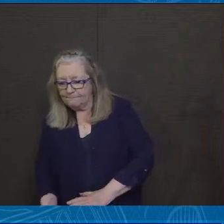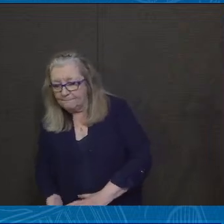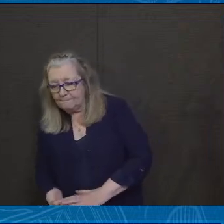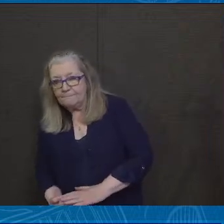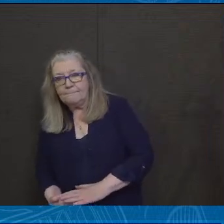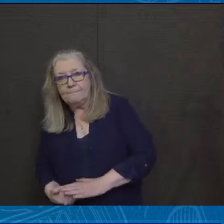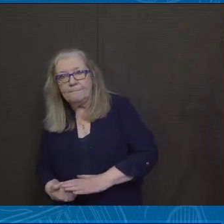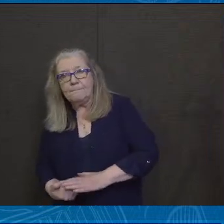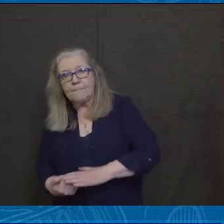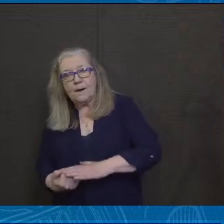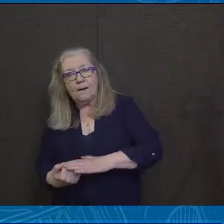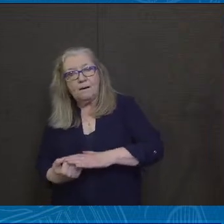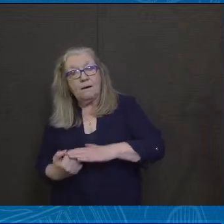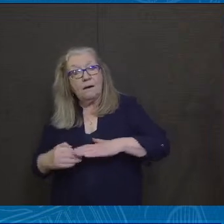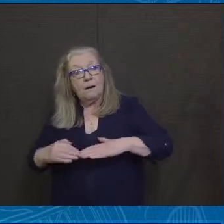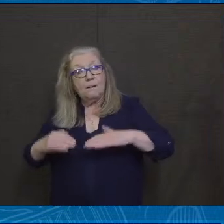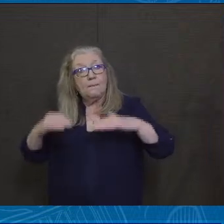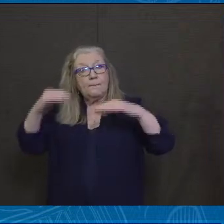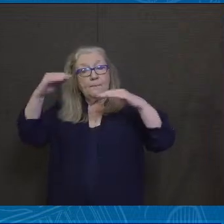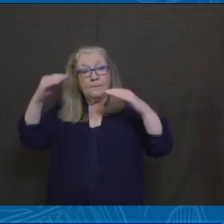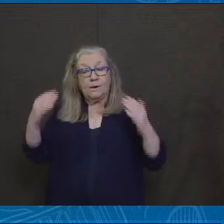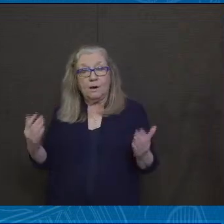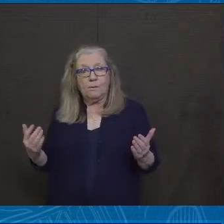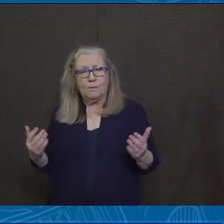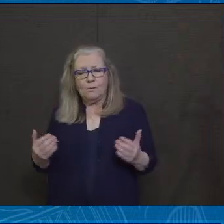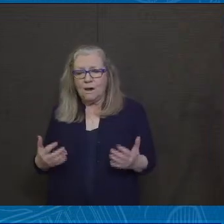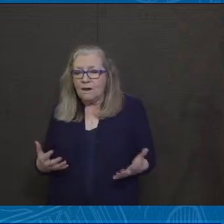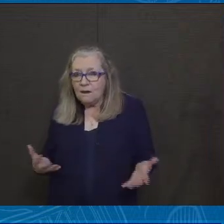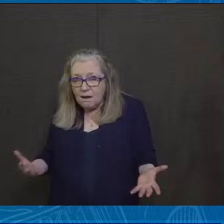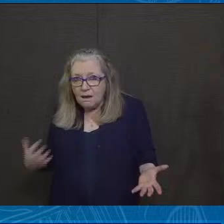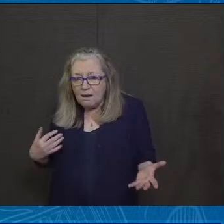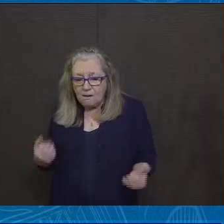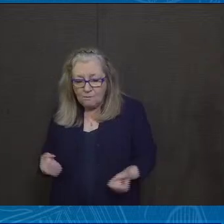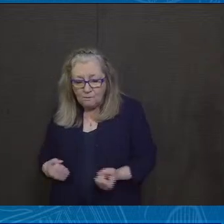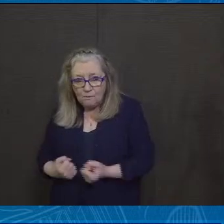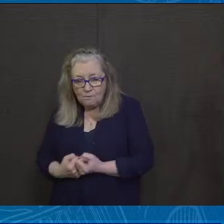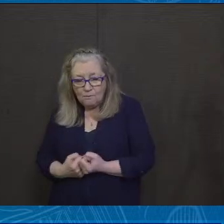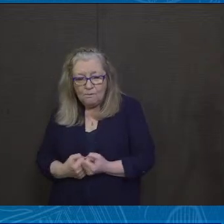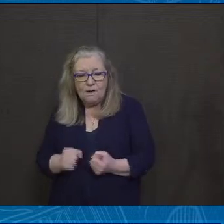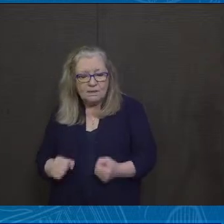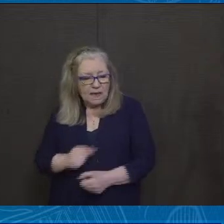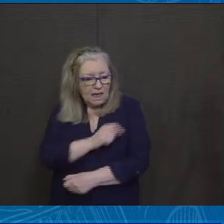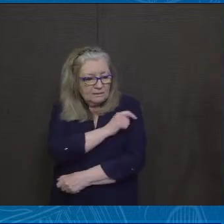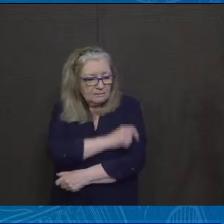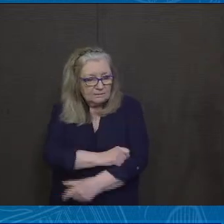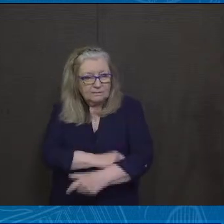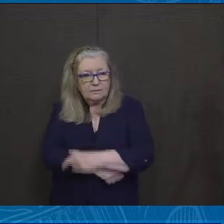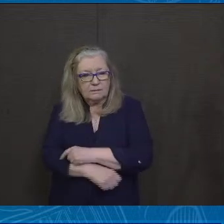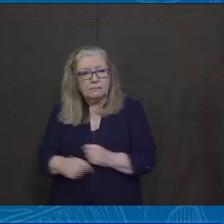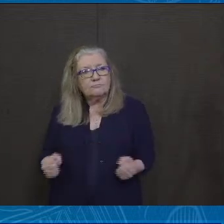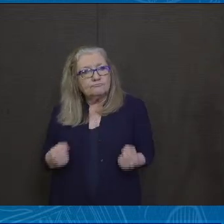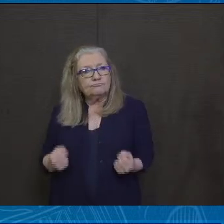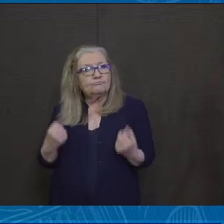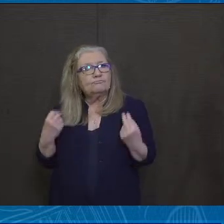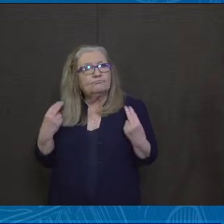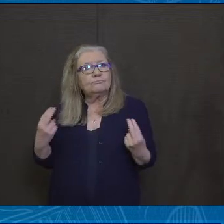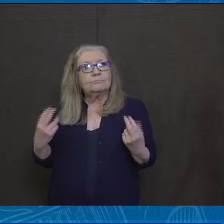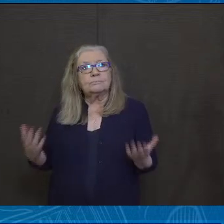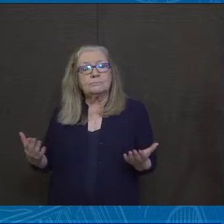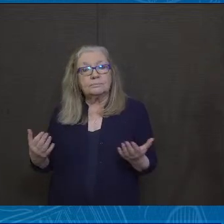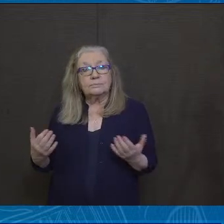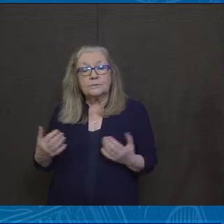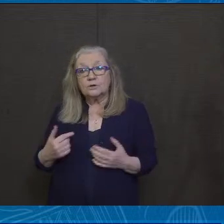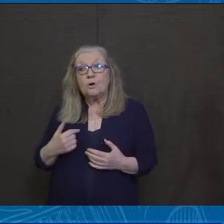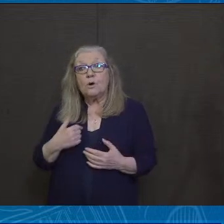be able to be resilient apart from all the risks that they face? So we also have